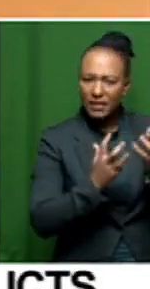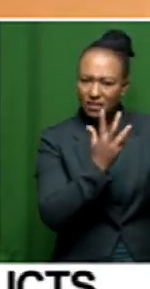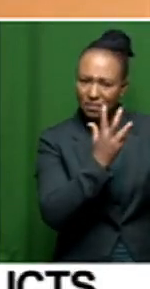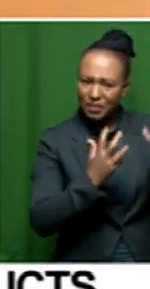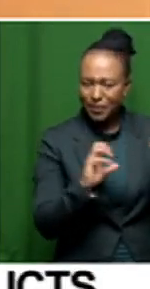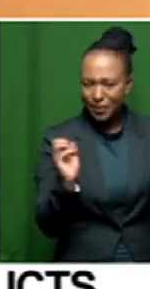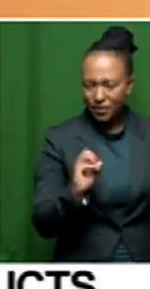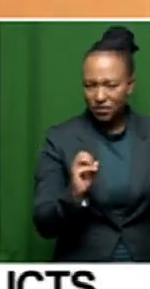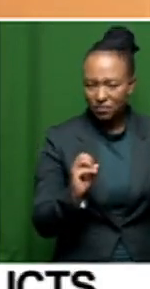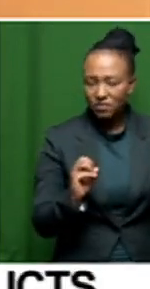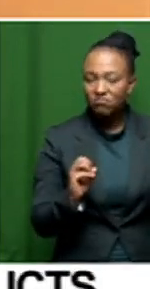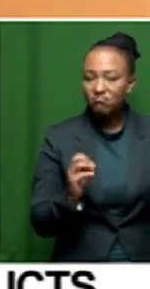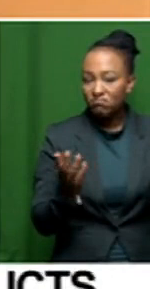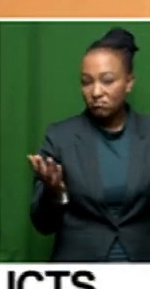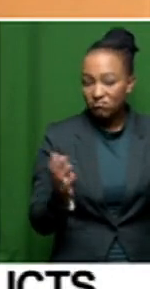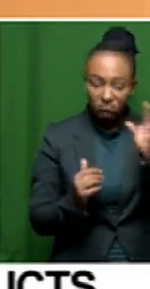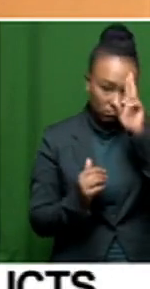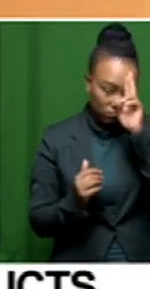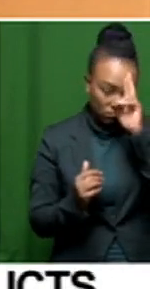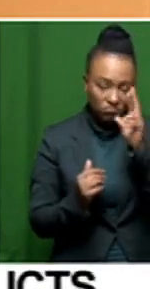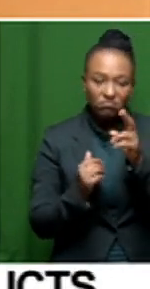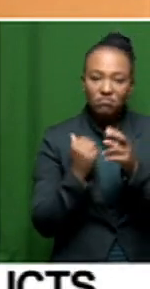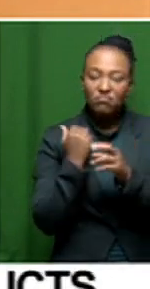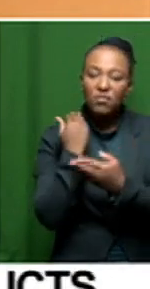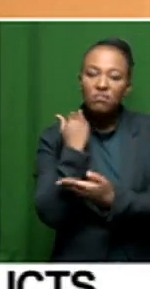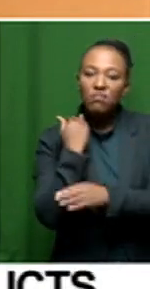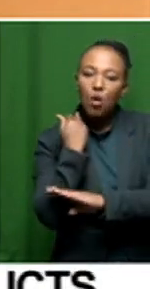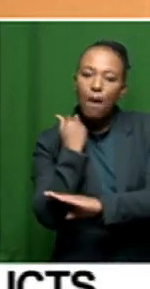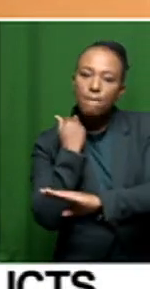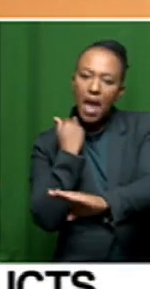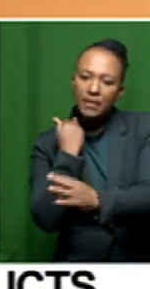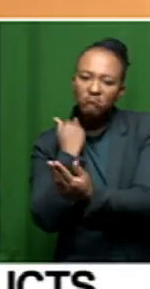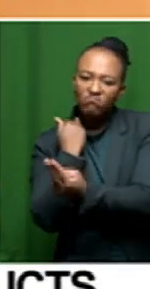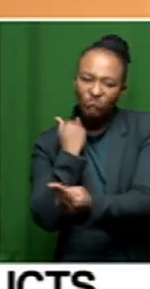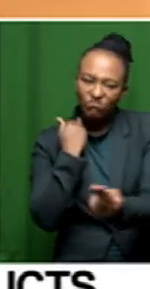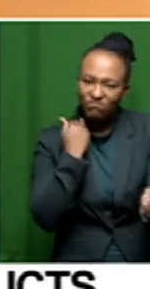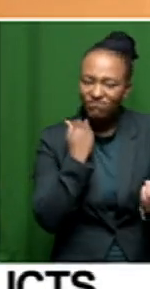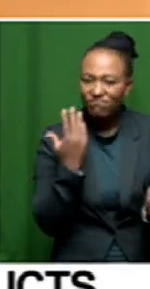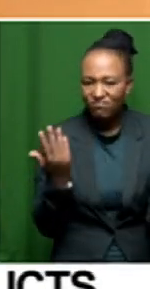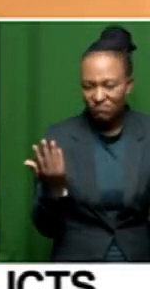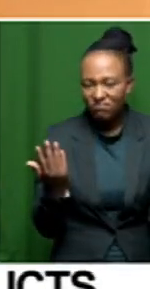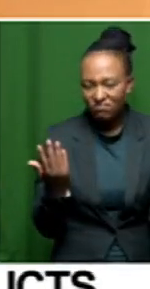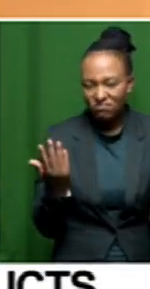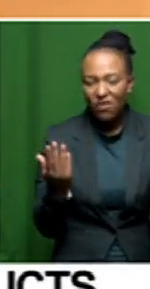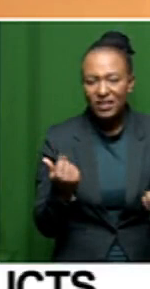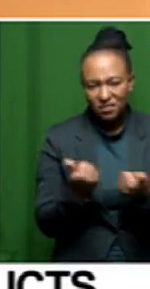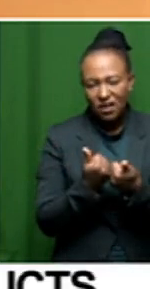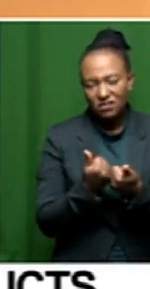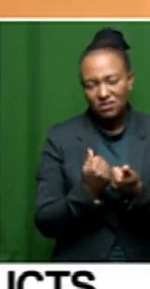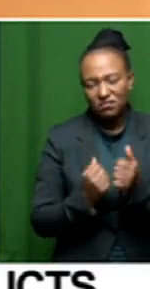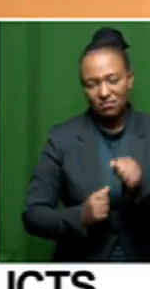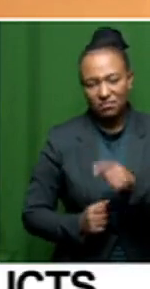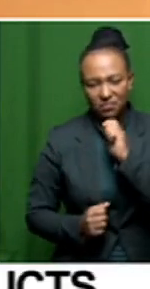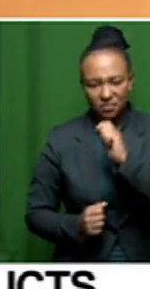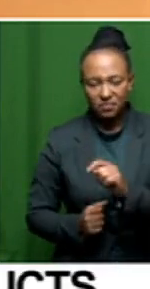We remember we're talking even about the beds and all that. So yeah, it's a challenge,